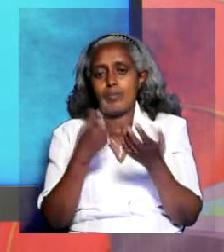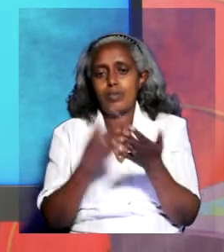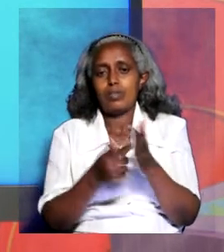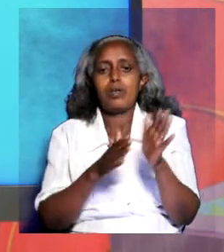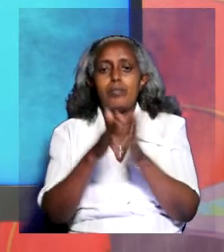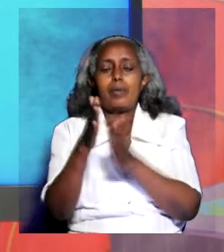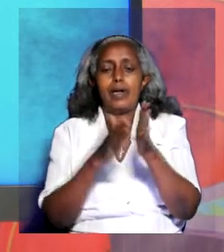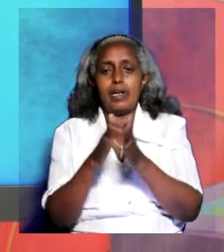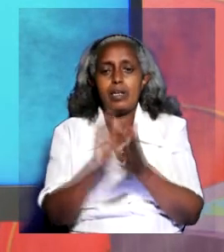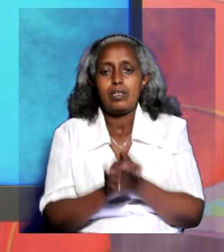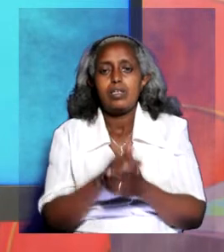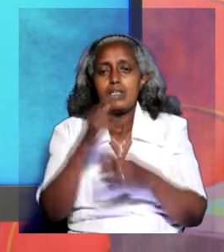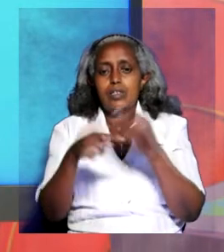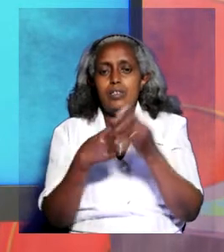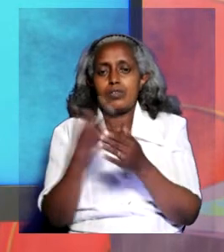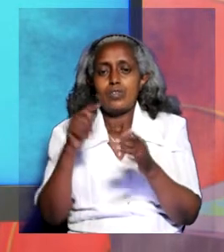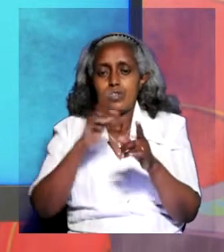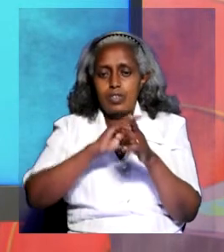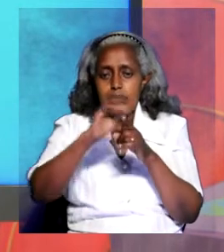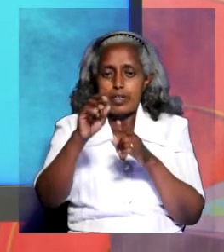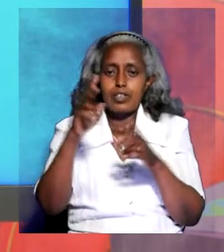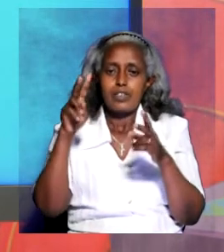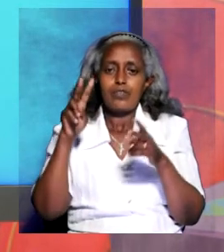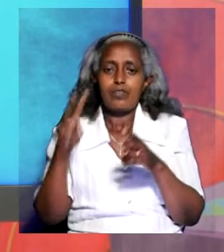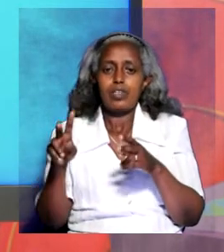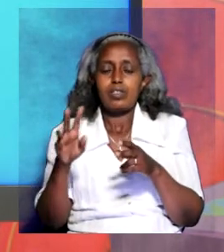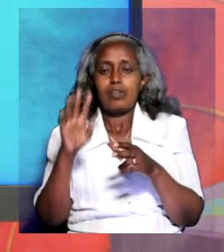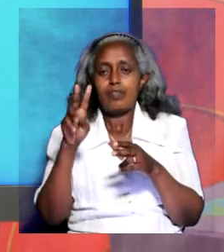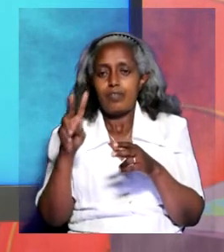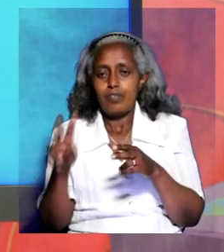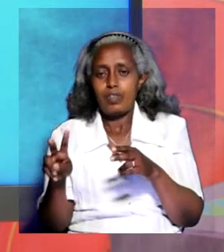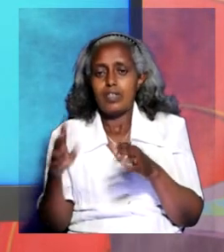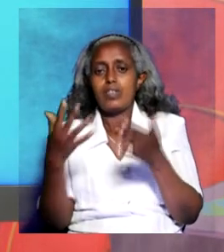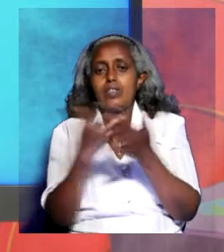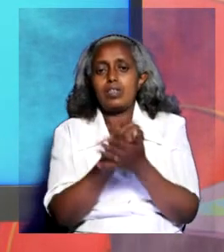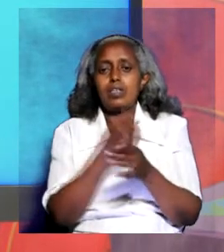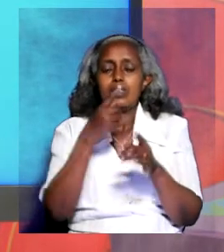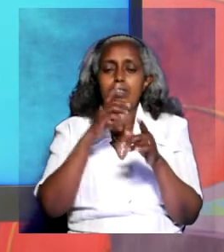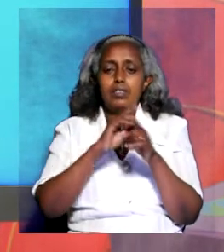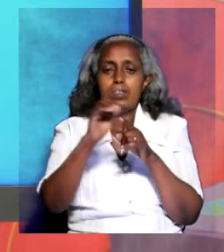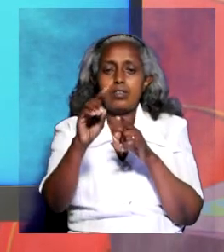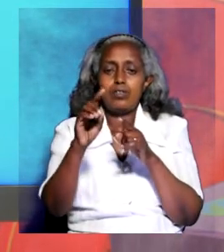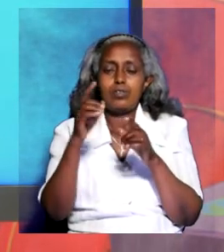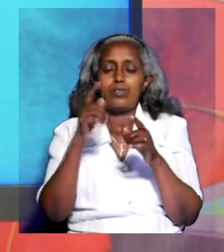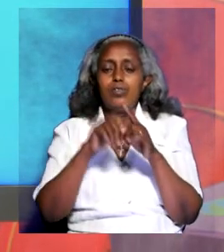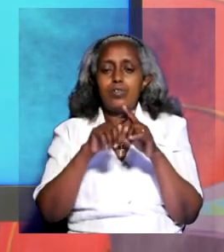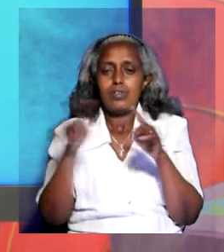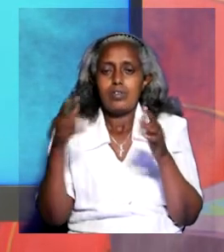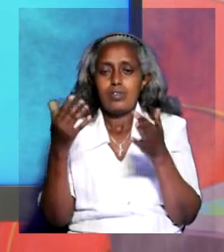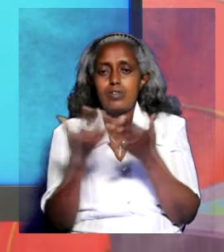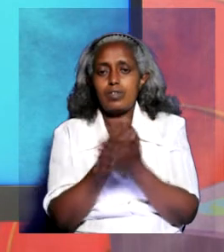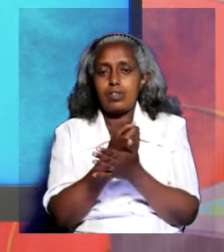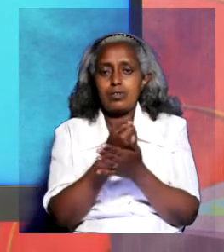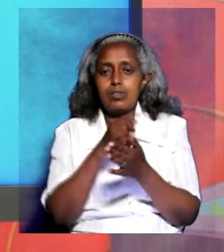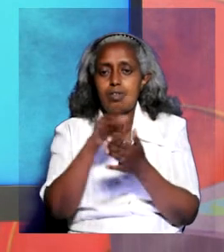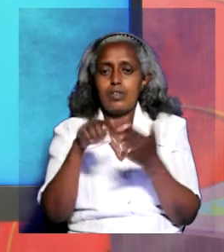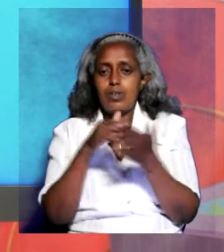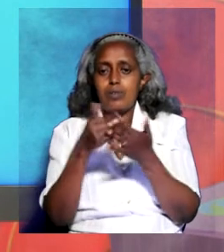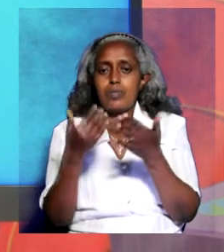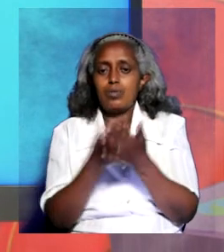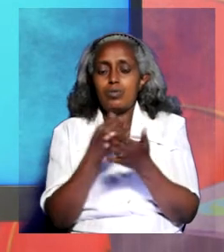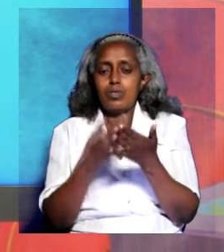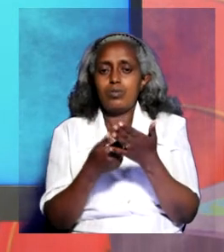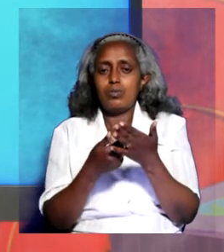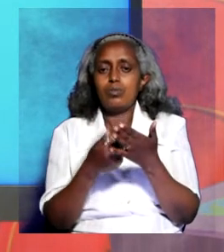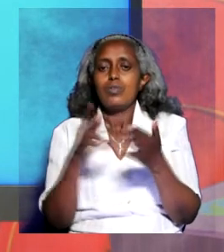parallel. Therefore, the direction vector, v, take the direction vector to be the difference between the two. So negative